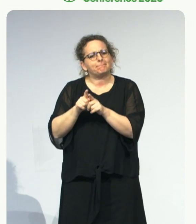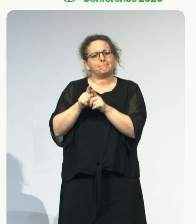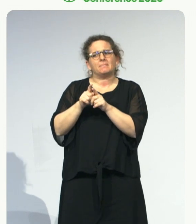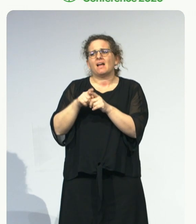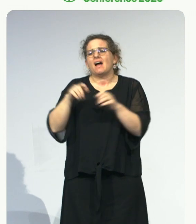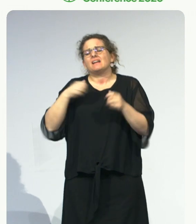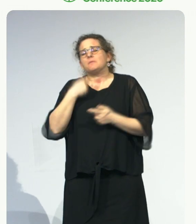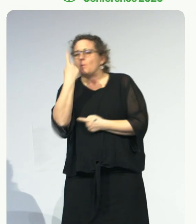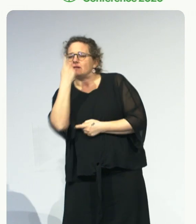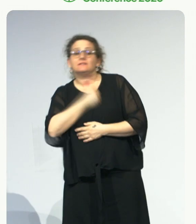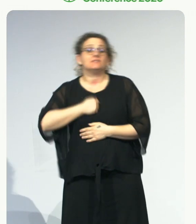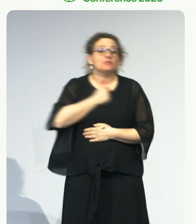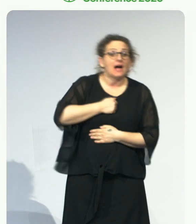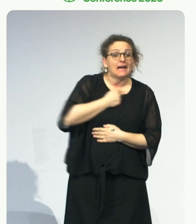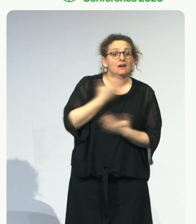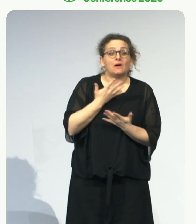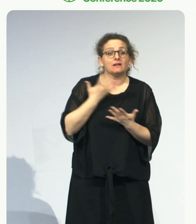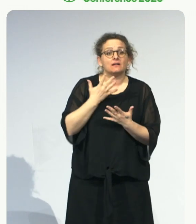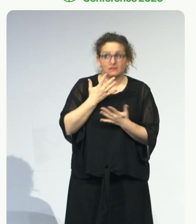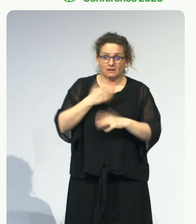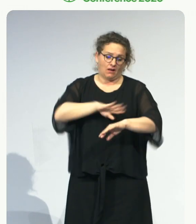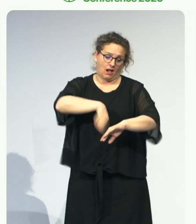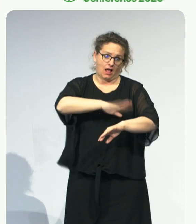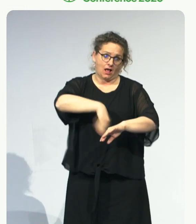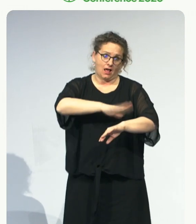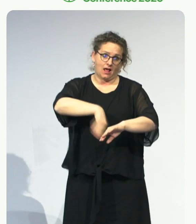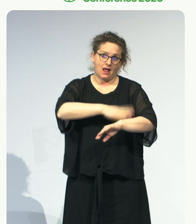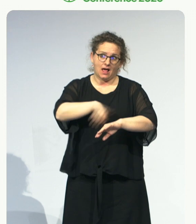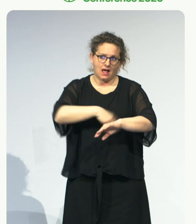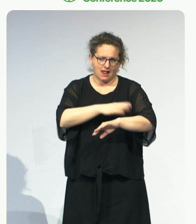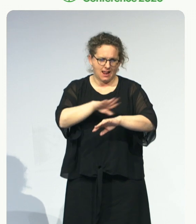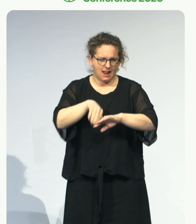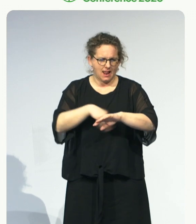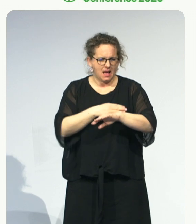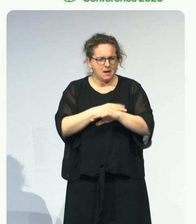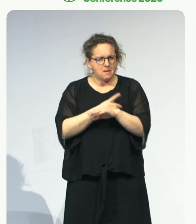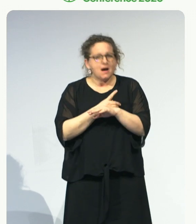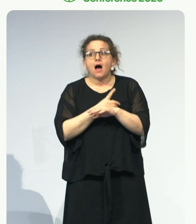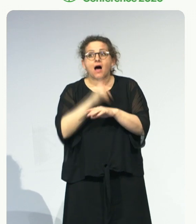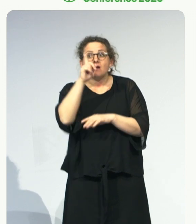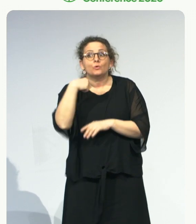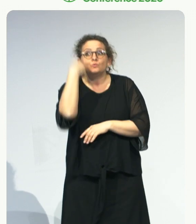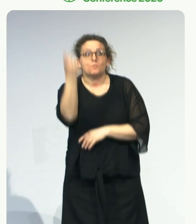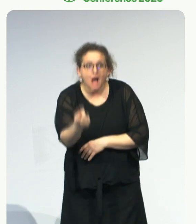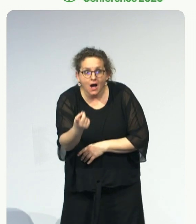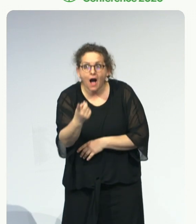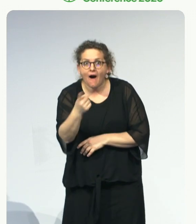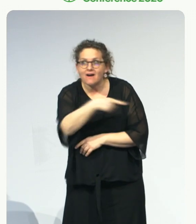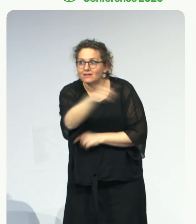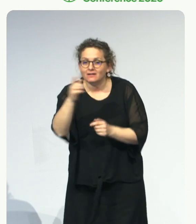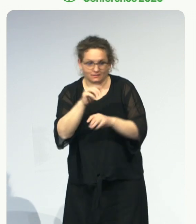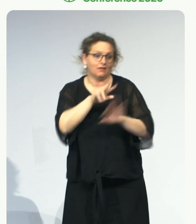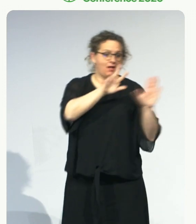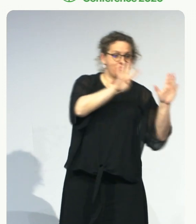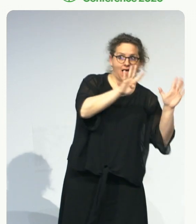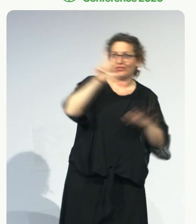would be here till midnight, and we need to be here for the sun salutation tomorrow at 9 a.m. So I'm going to ask a few things of you. A